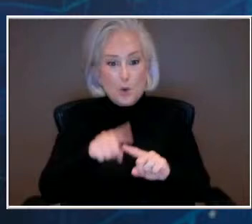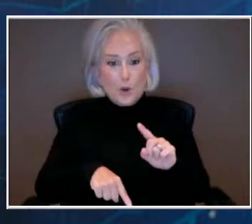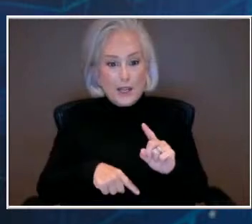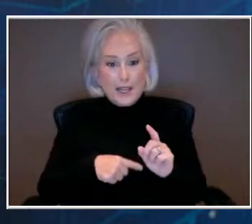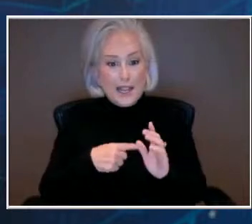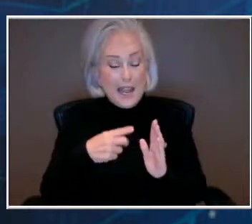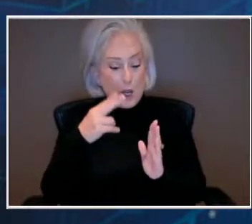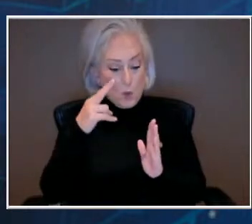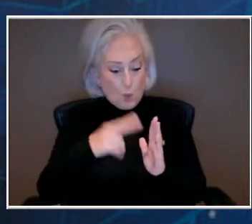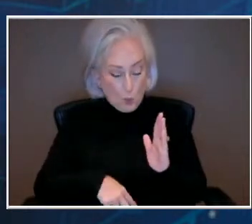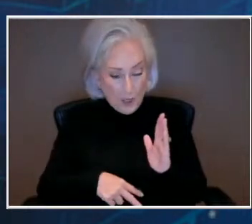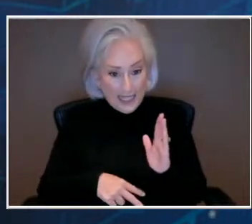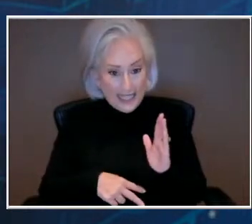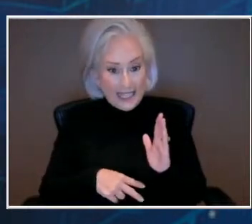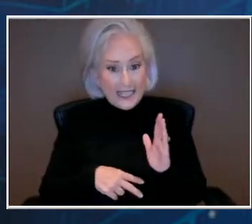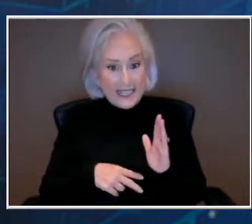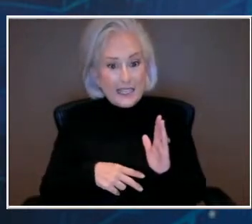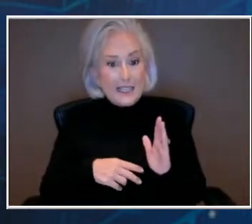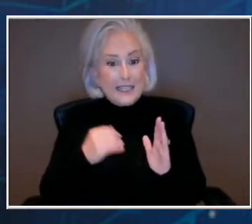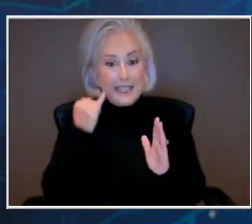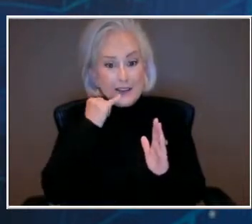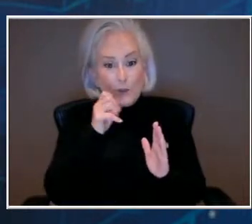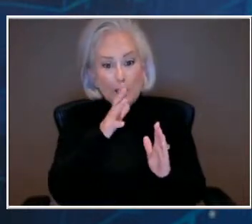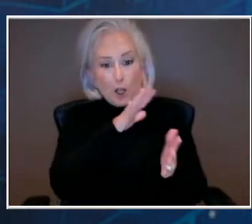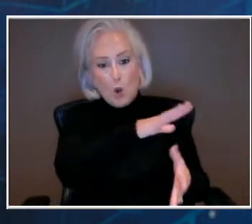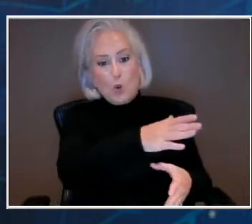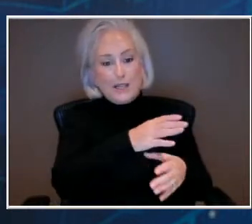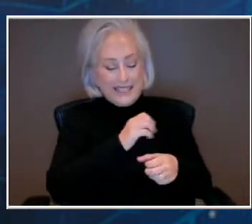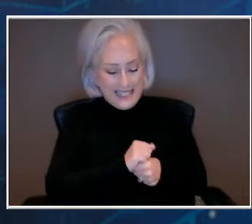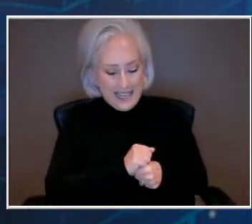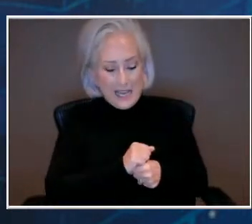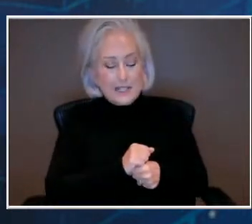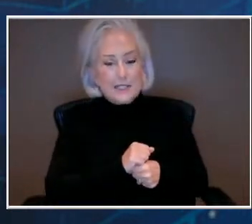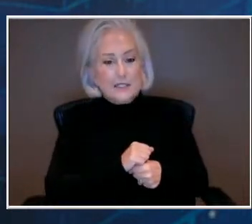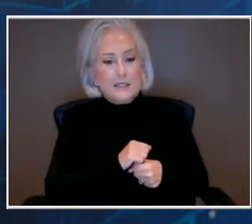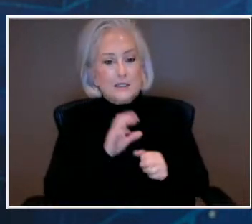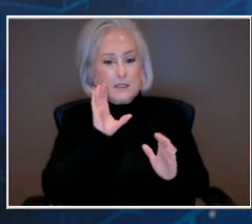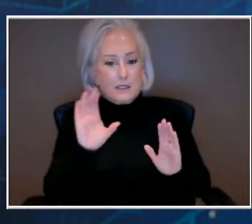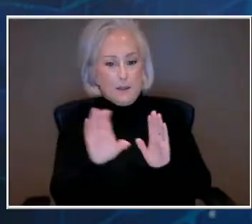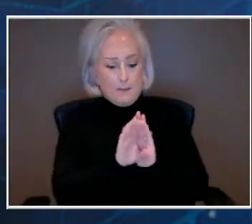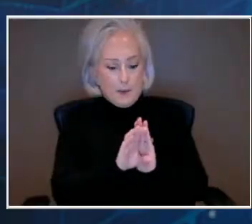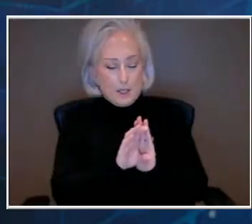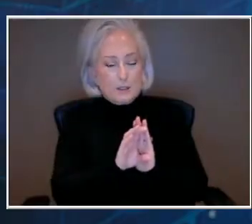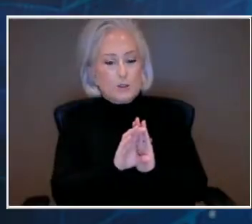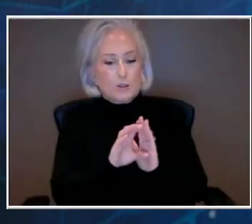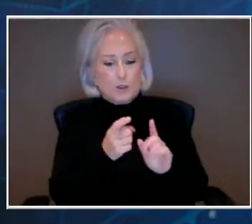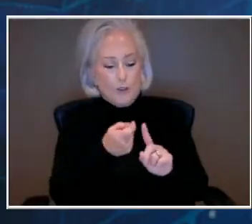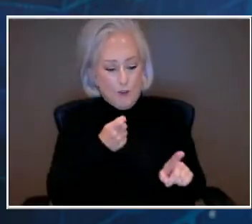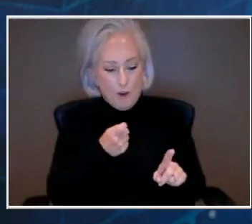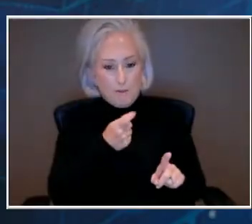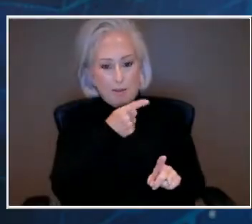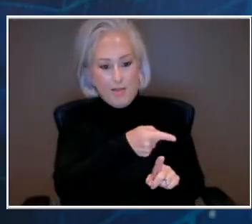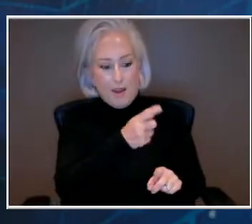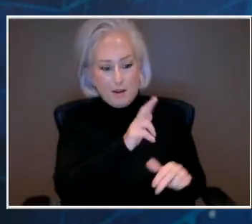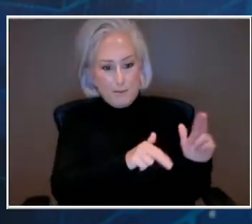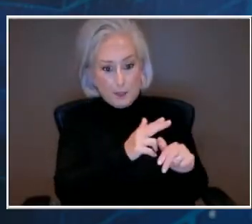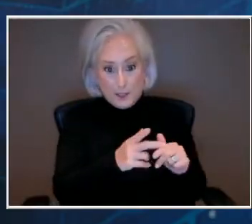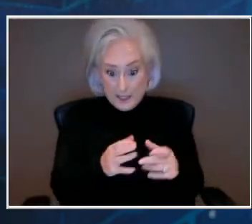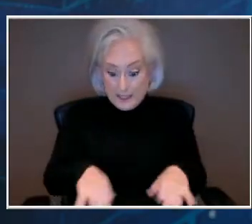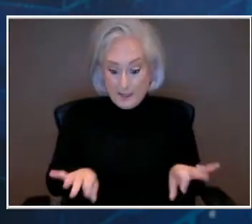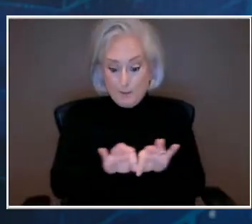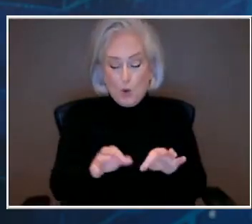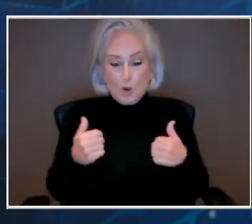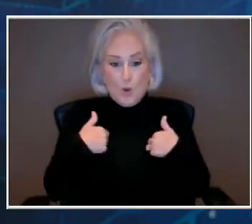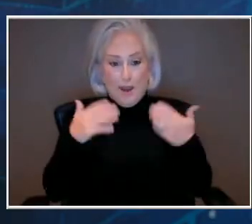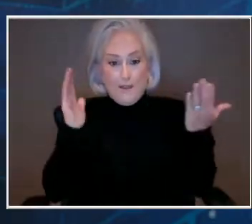have their imaging from the facility at the time of reading. It's incredibly important that we have comparison mammograms. That's how we get the best